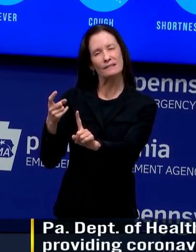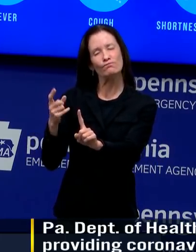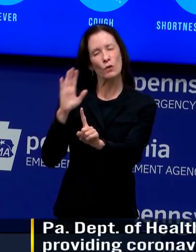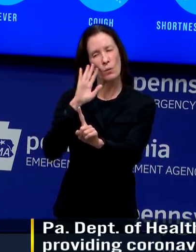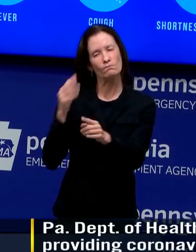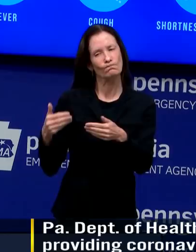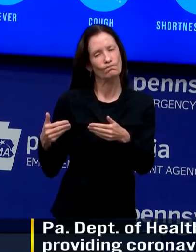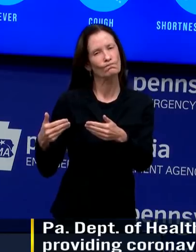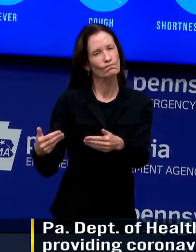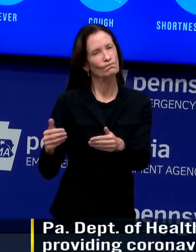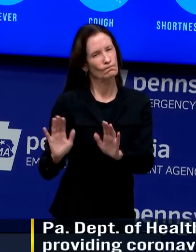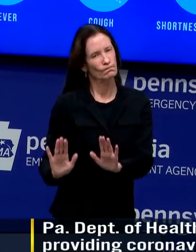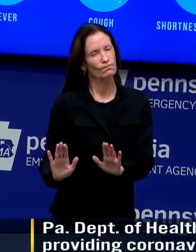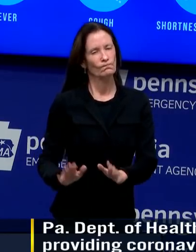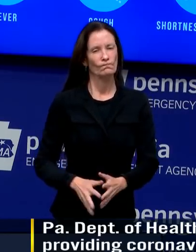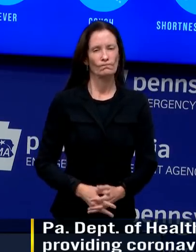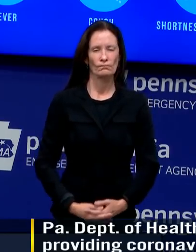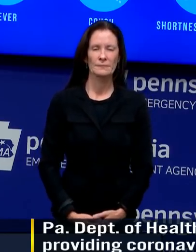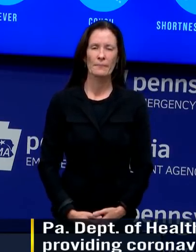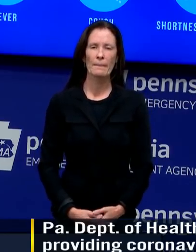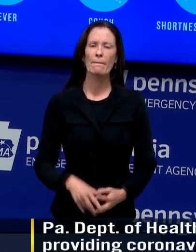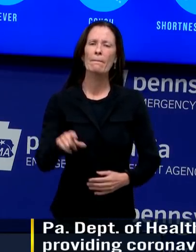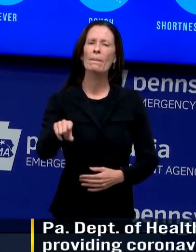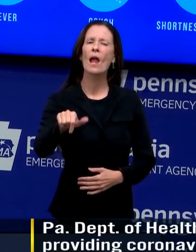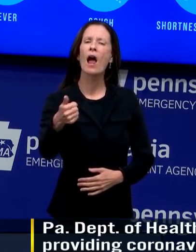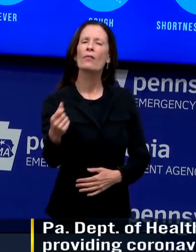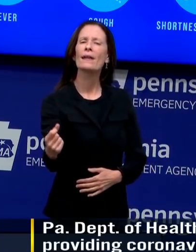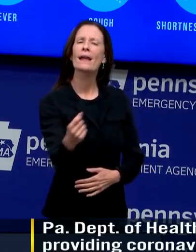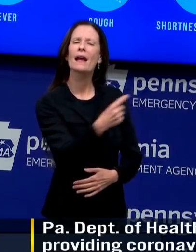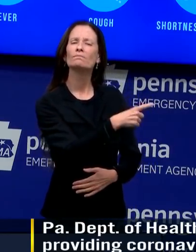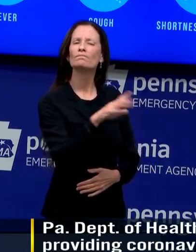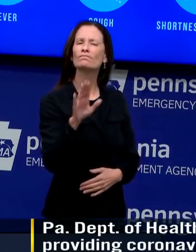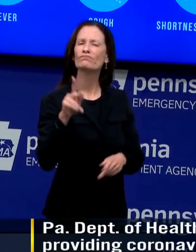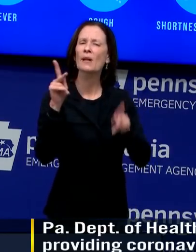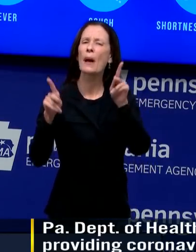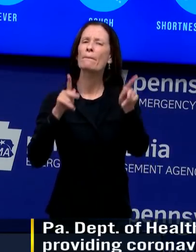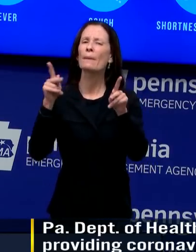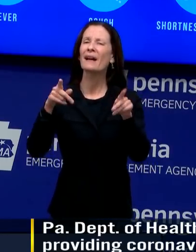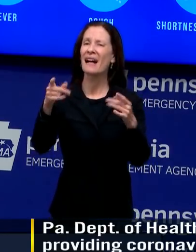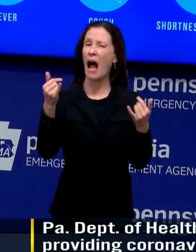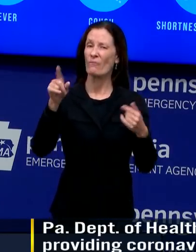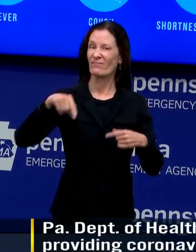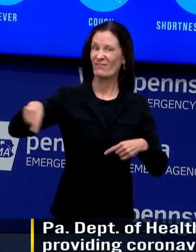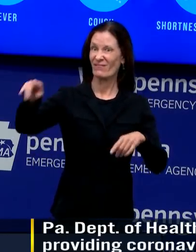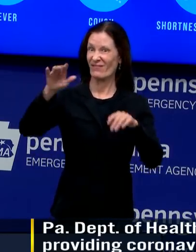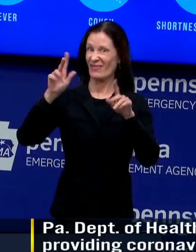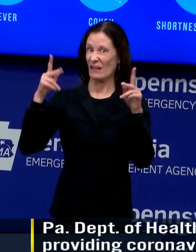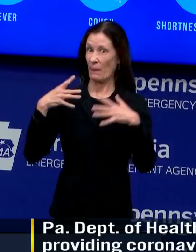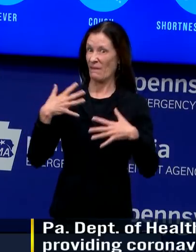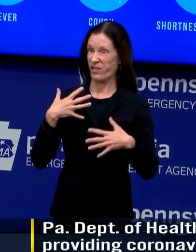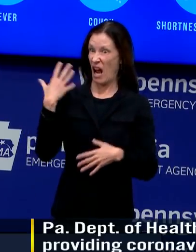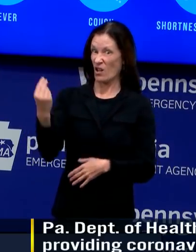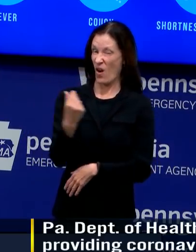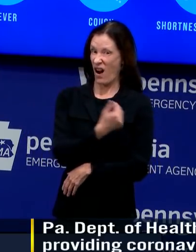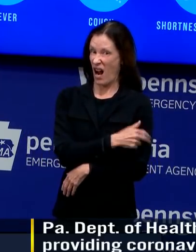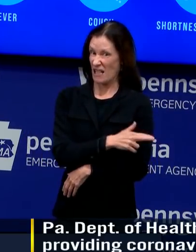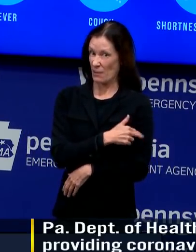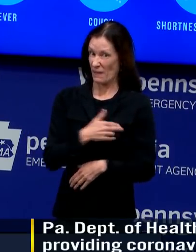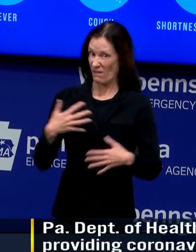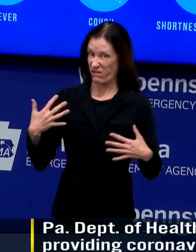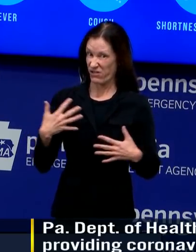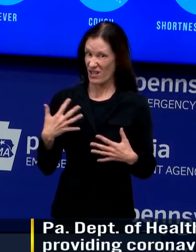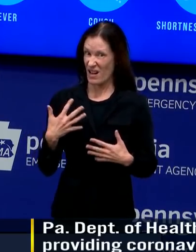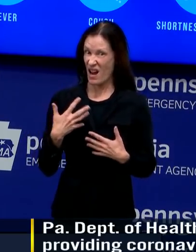state reassure them that it's safe once the lockdown is over? Well, so as the governor has mentioned, this is not going to be one